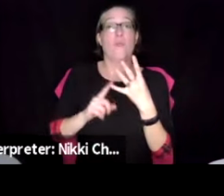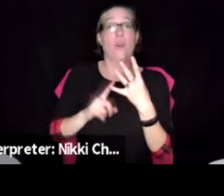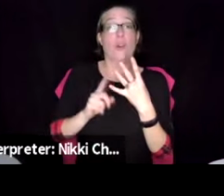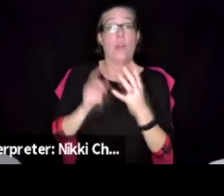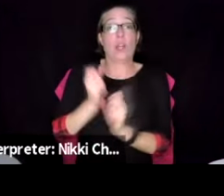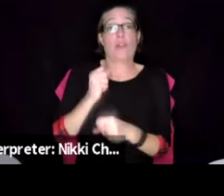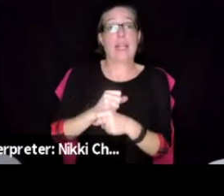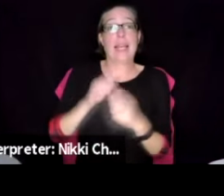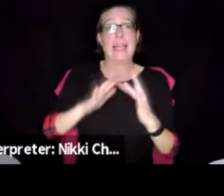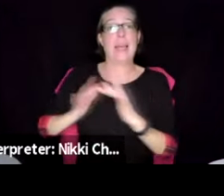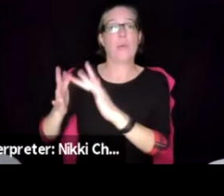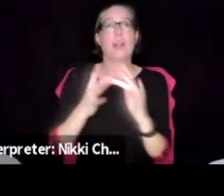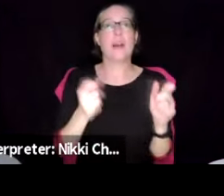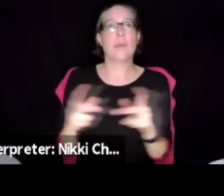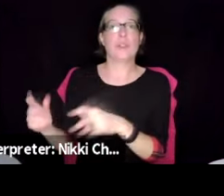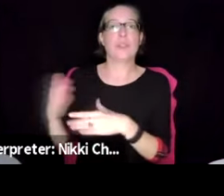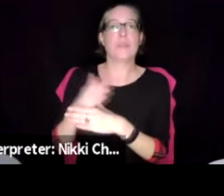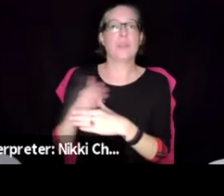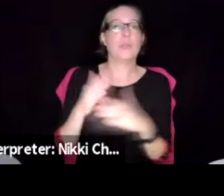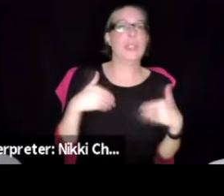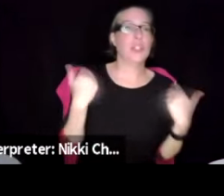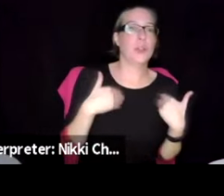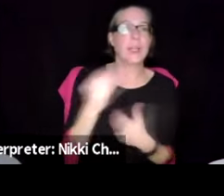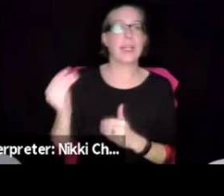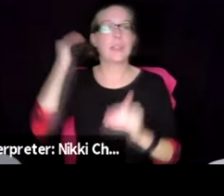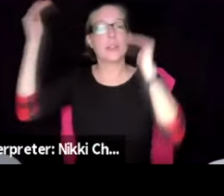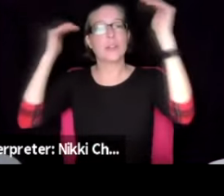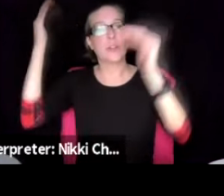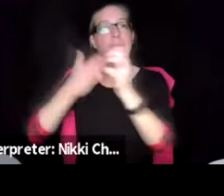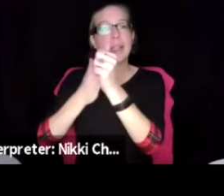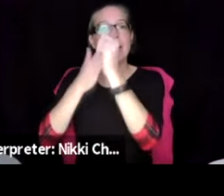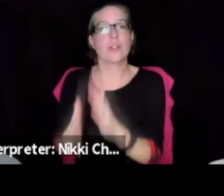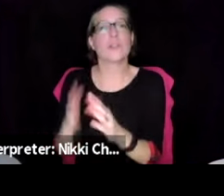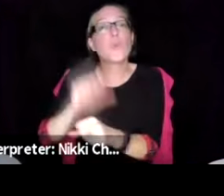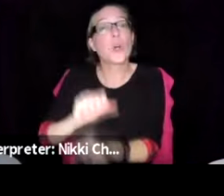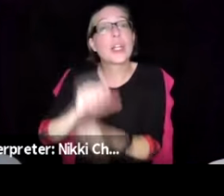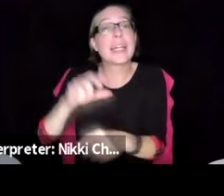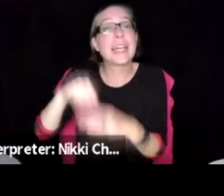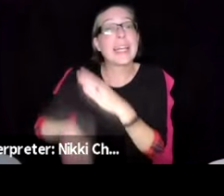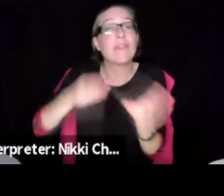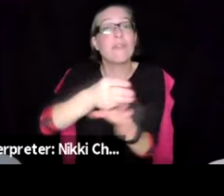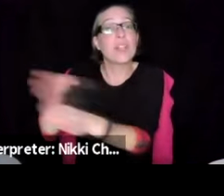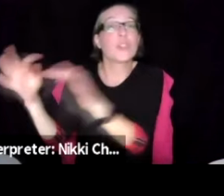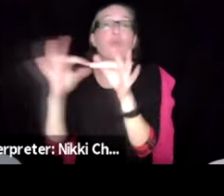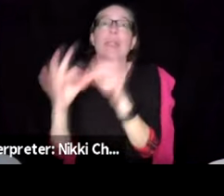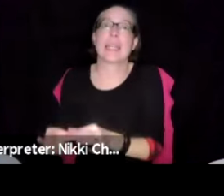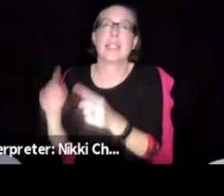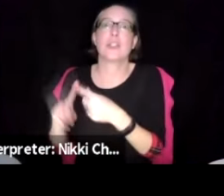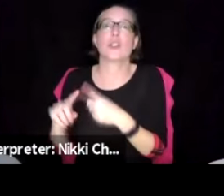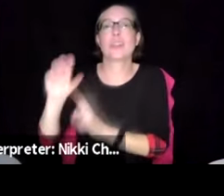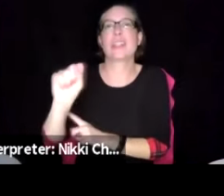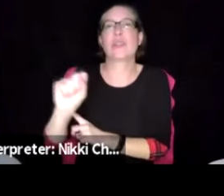youth and adult leaders who work in fields related to sexual and reproductive health, so that those relationships could be